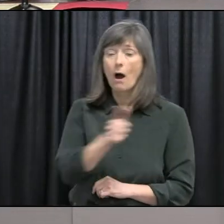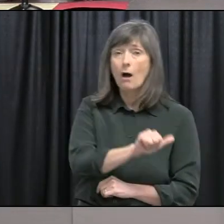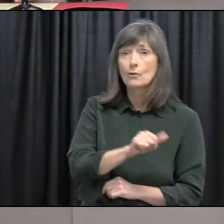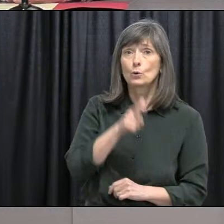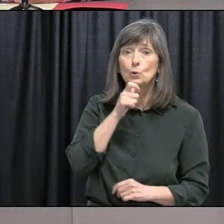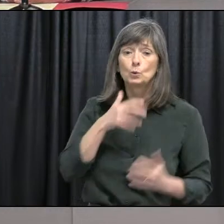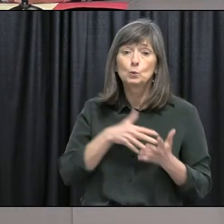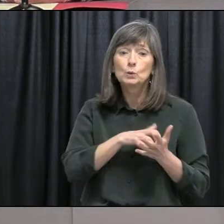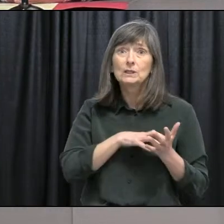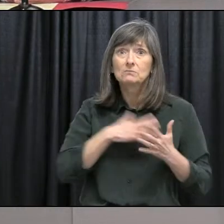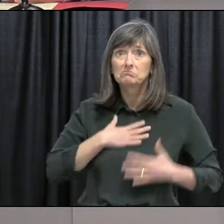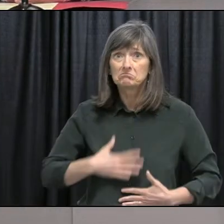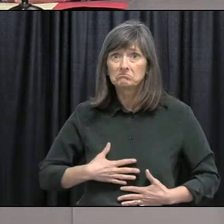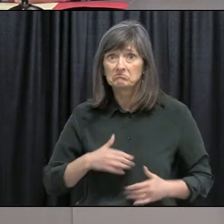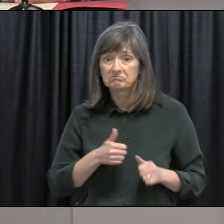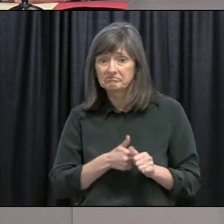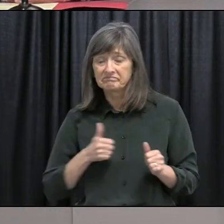well?